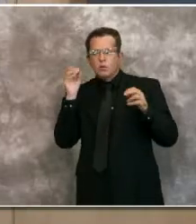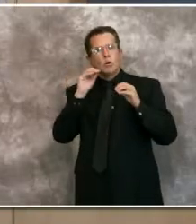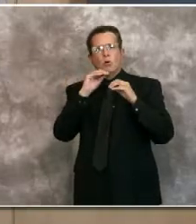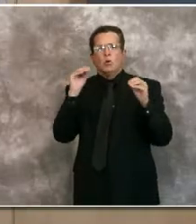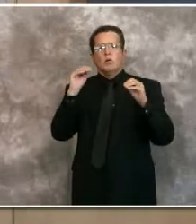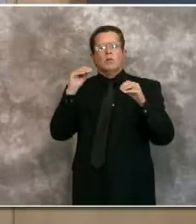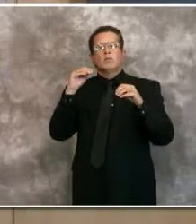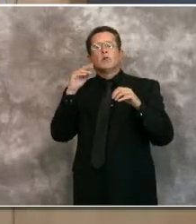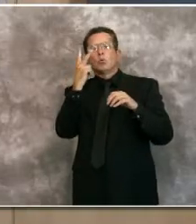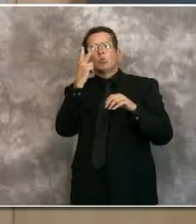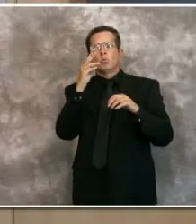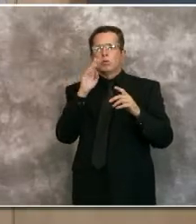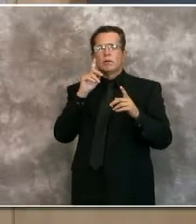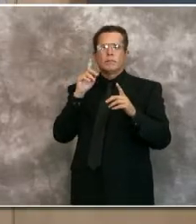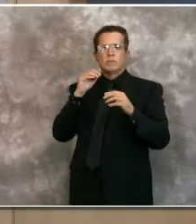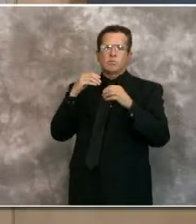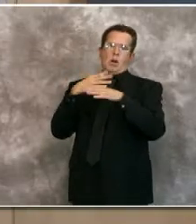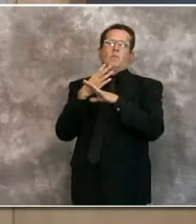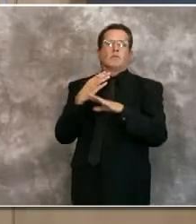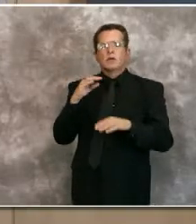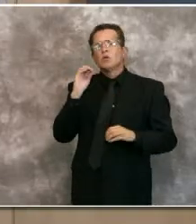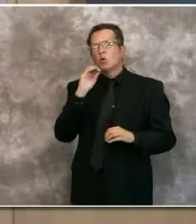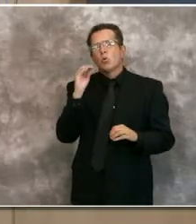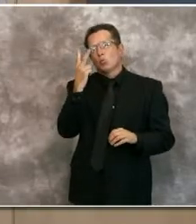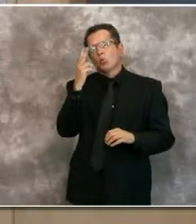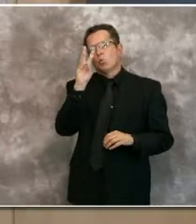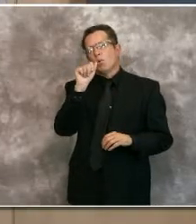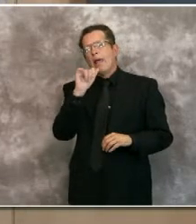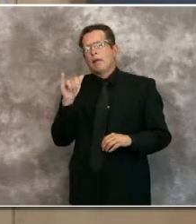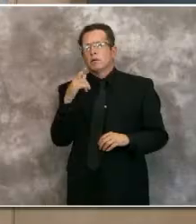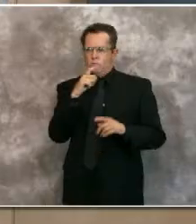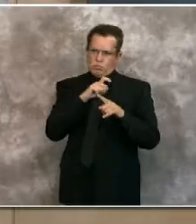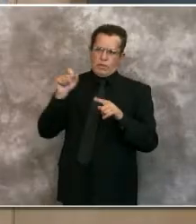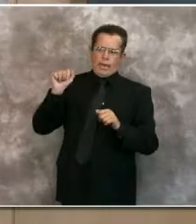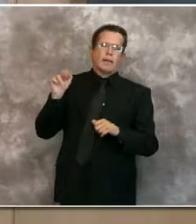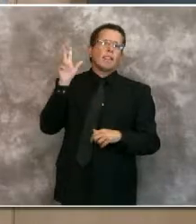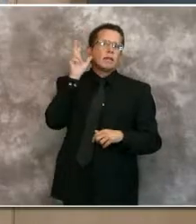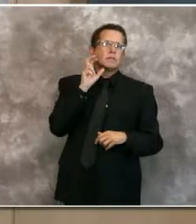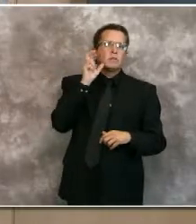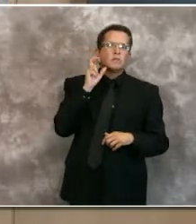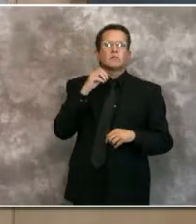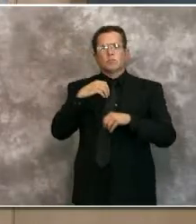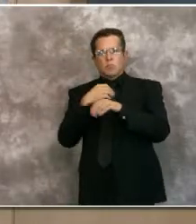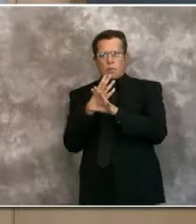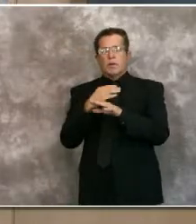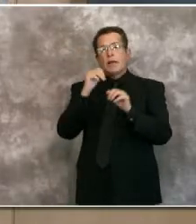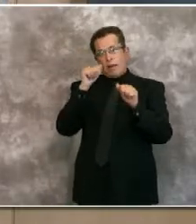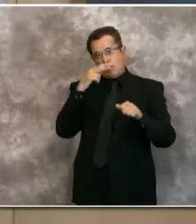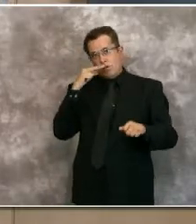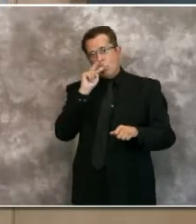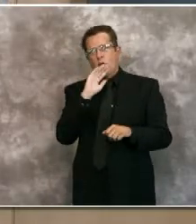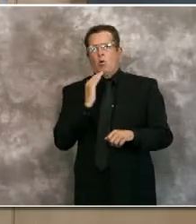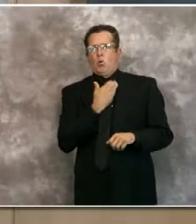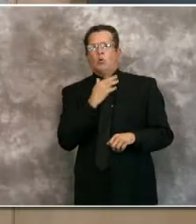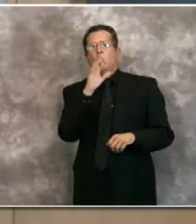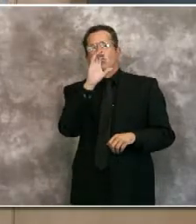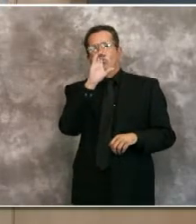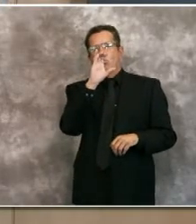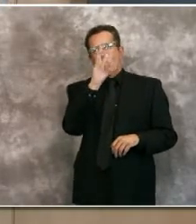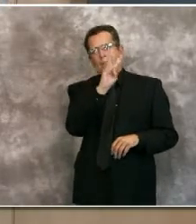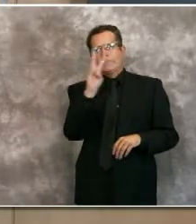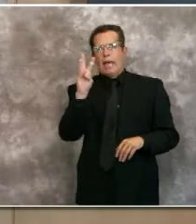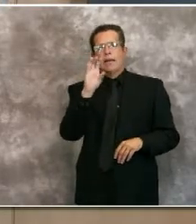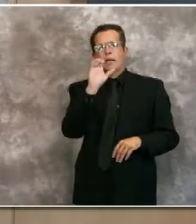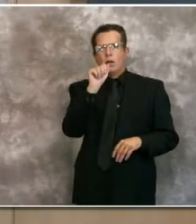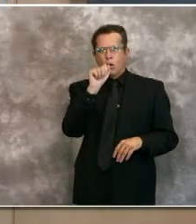two-way communication. And then again, for our ongoing information, please visit our coronavirus website, which is